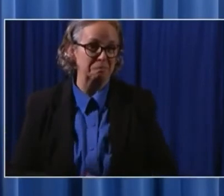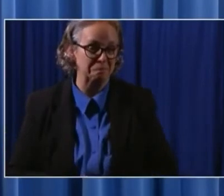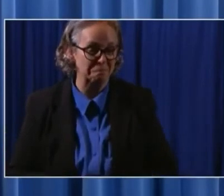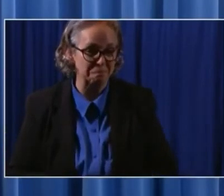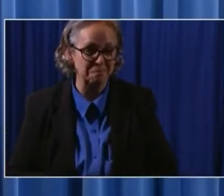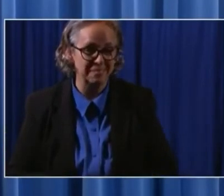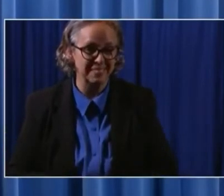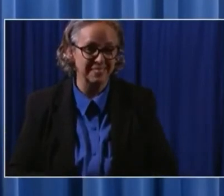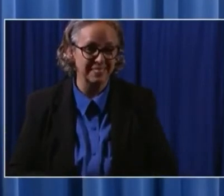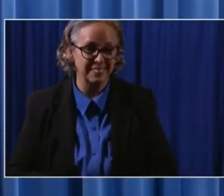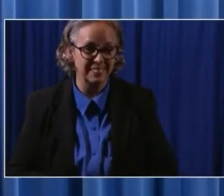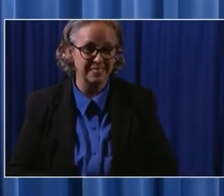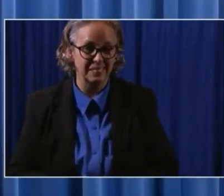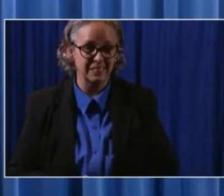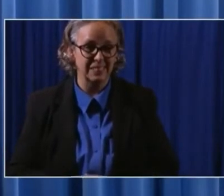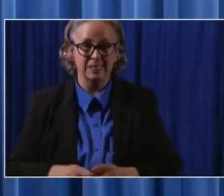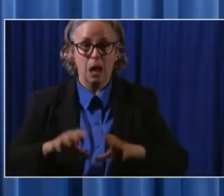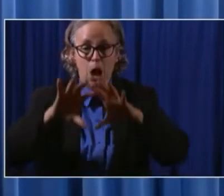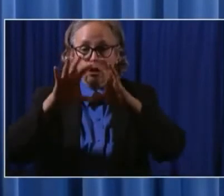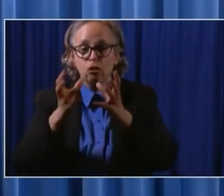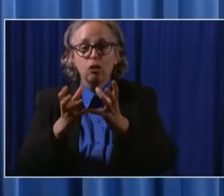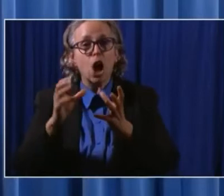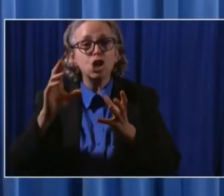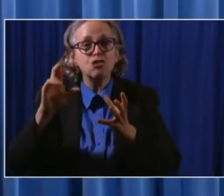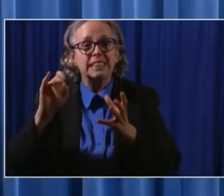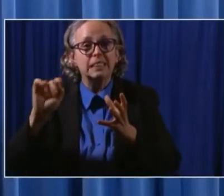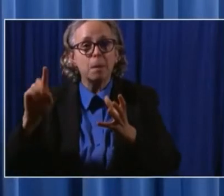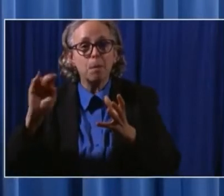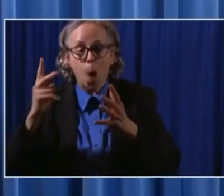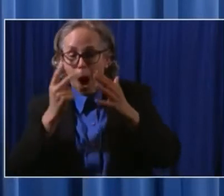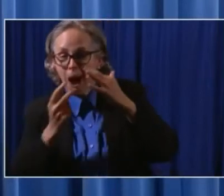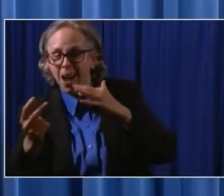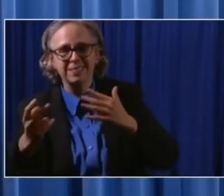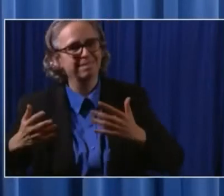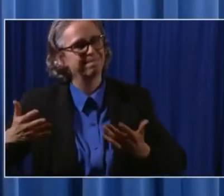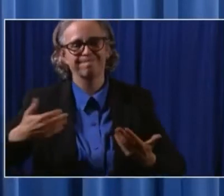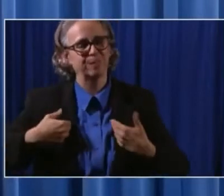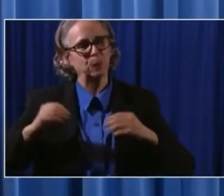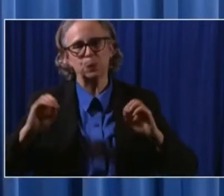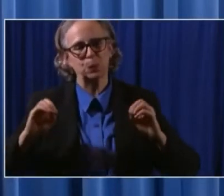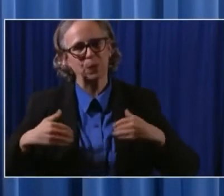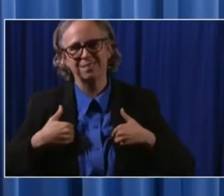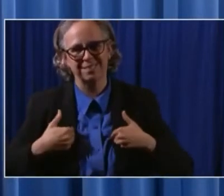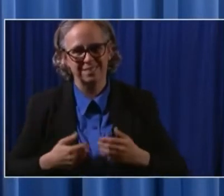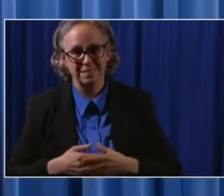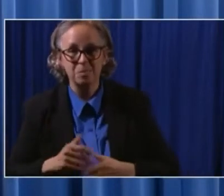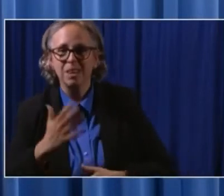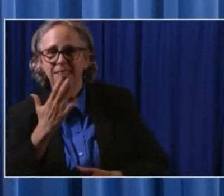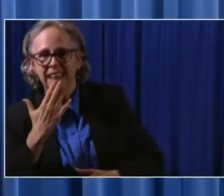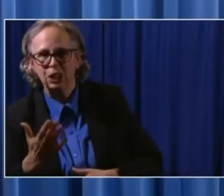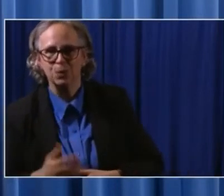have a crystal ball for that one. Not yet, anyway. Well, thank you.